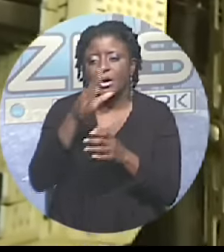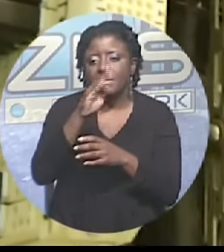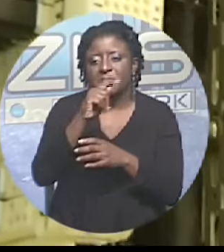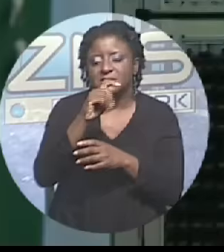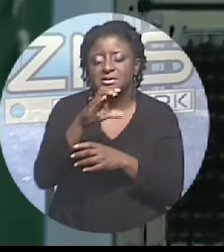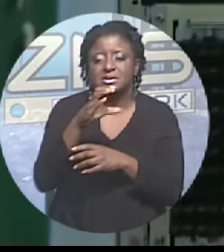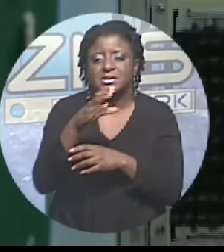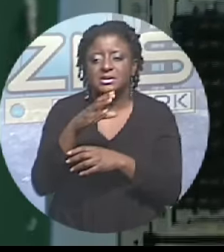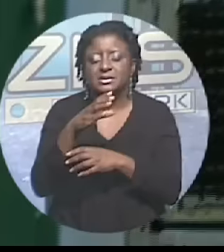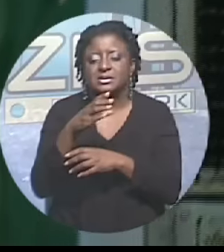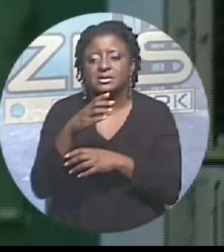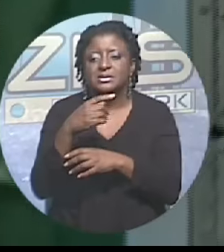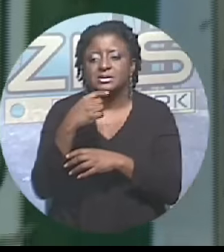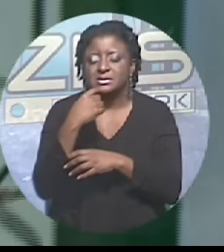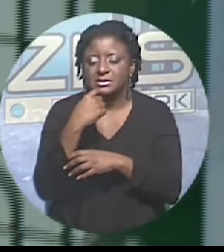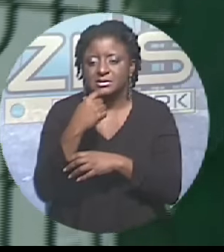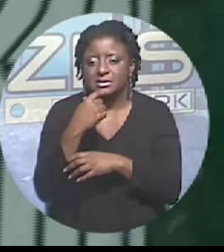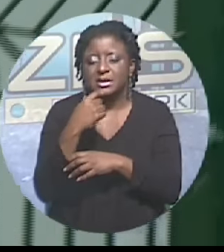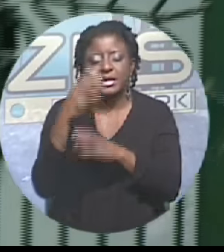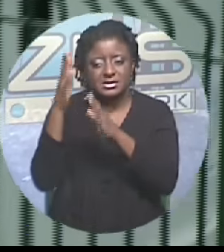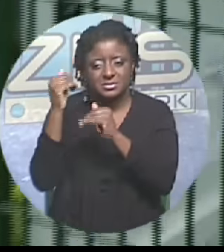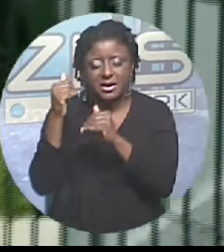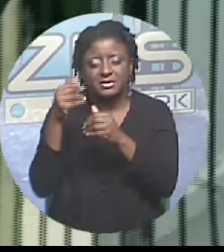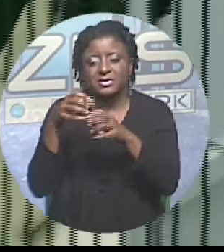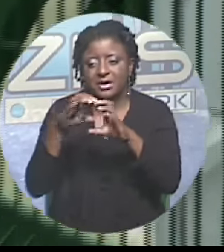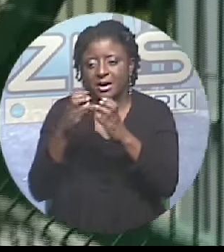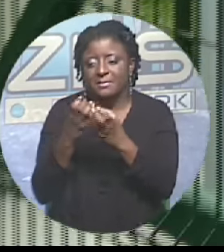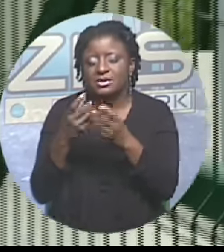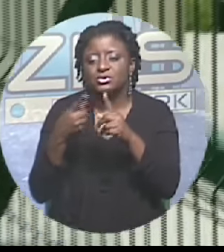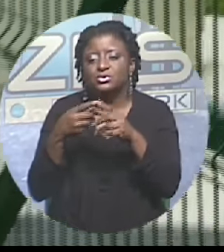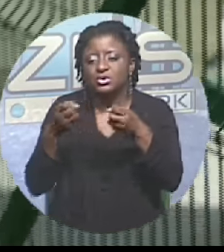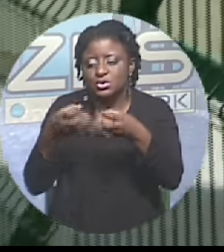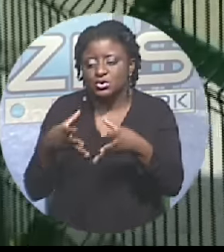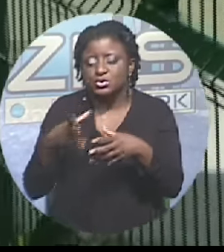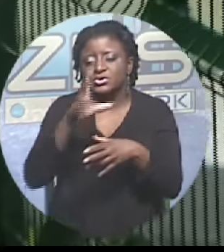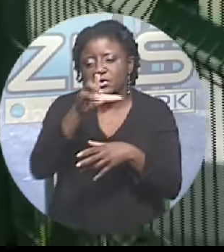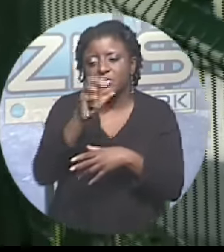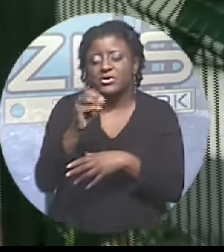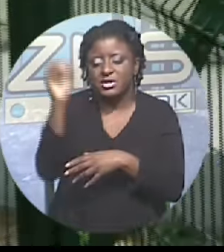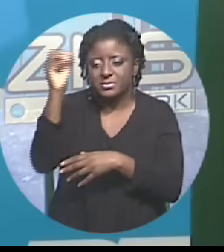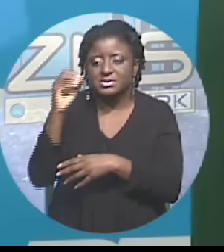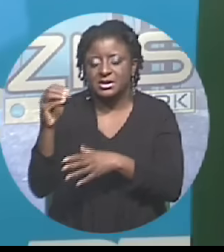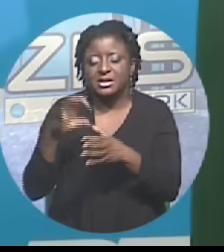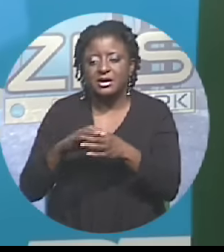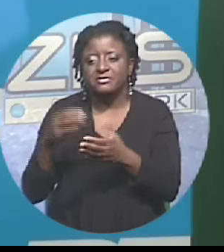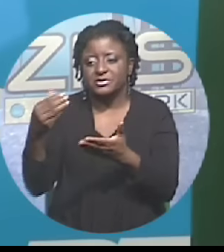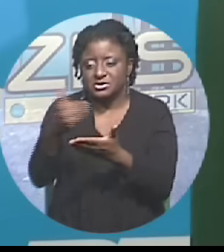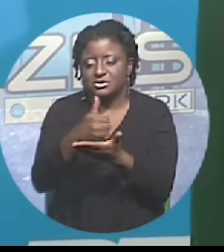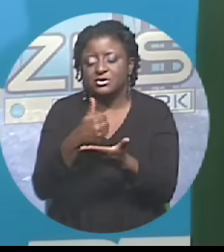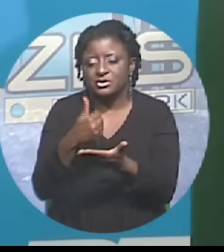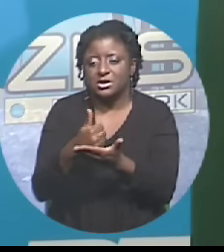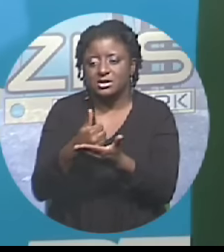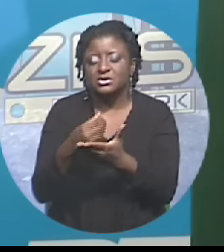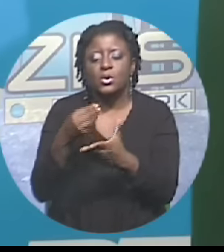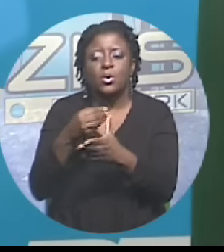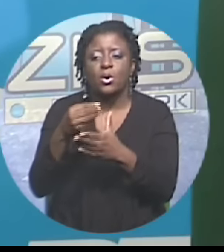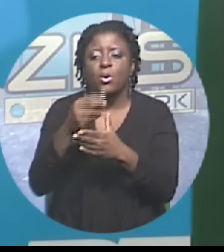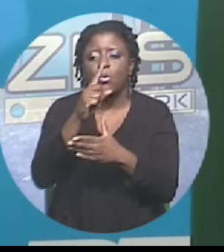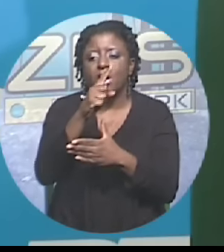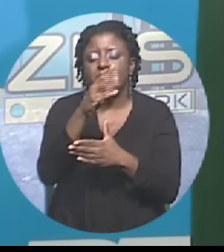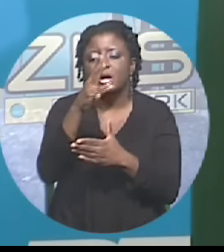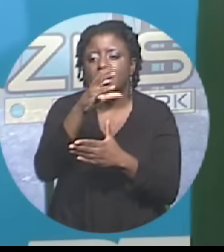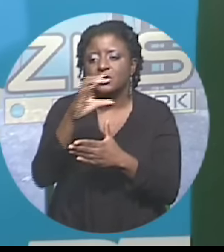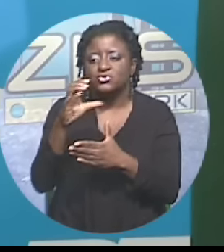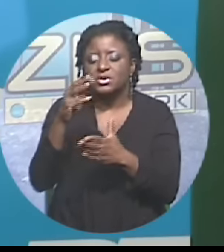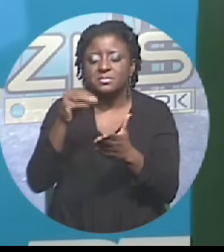BTC CEO expects the company to lose 30% of its revenue, or $100 million. You know and I know Bahamas are